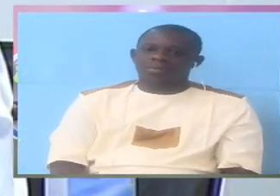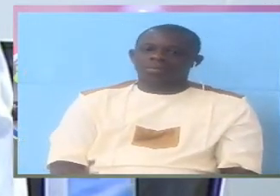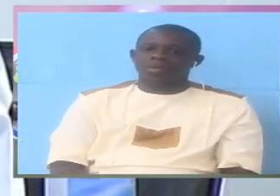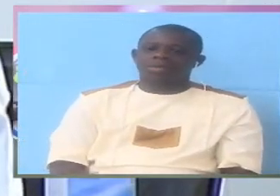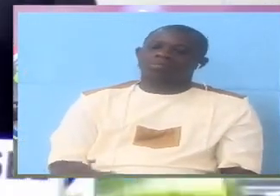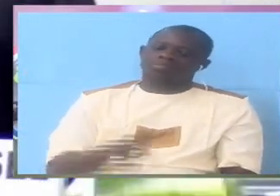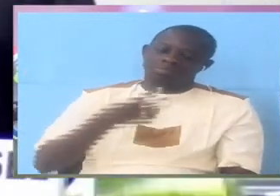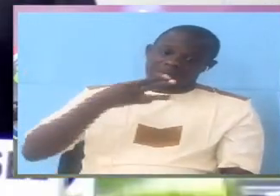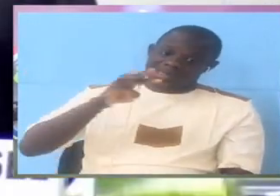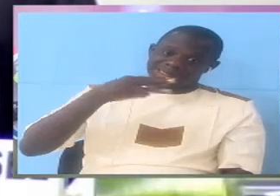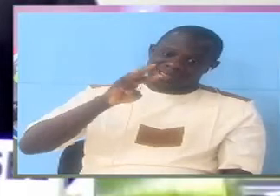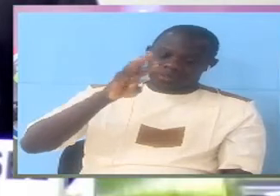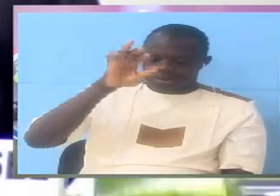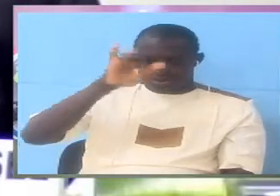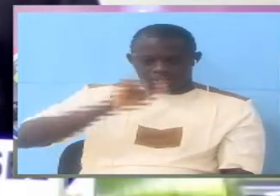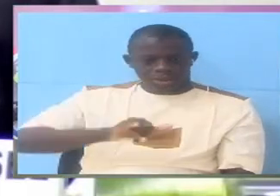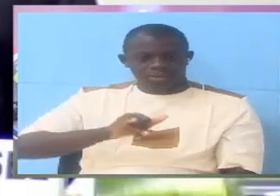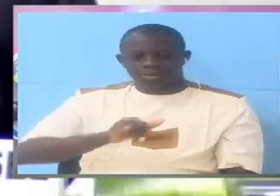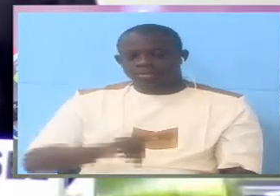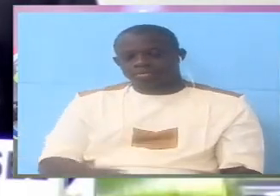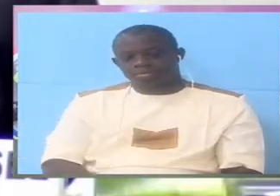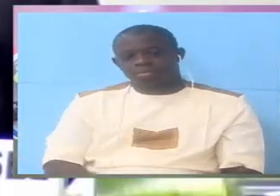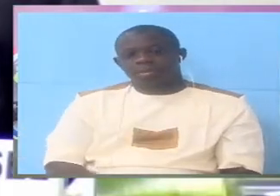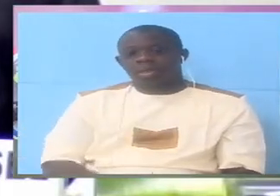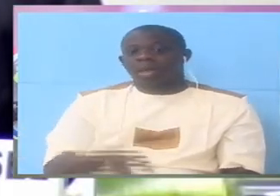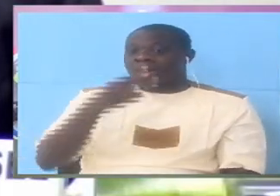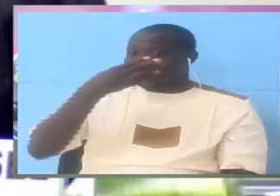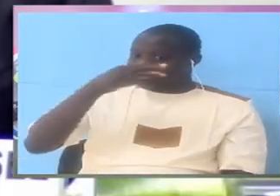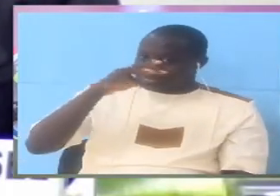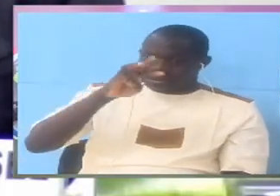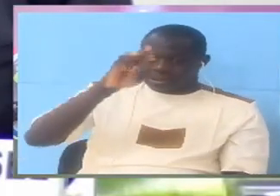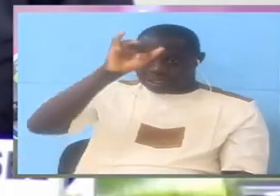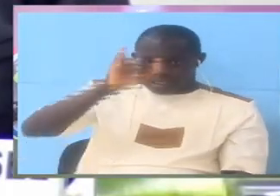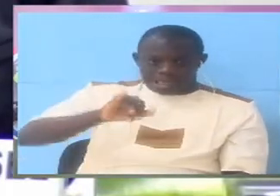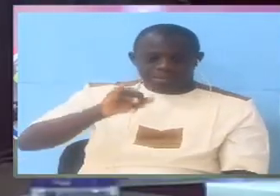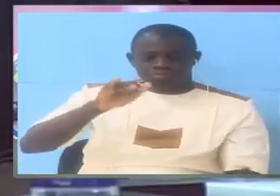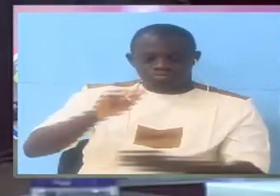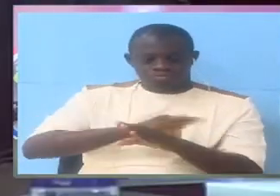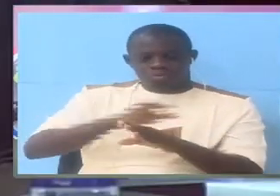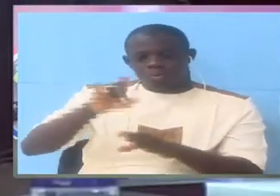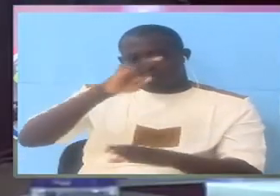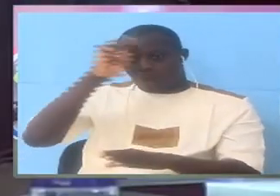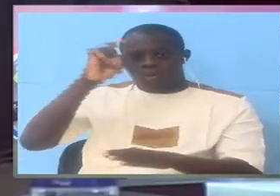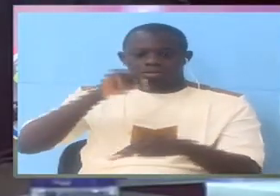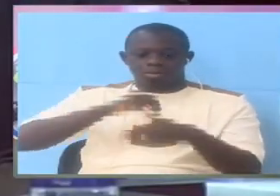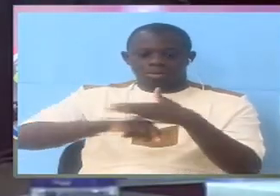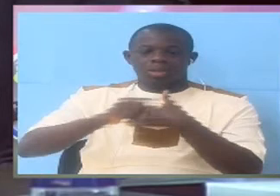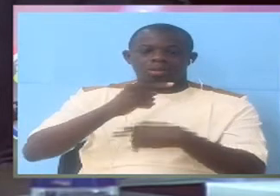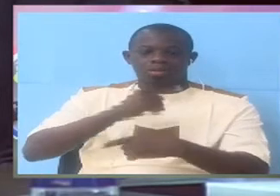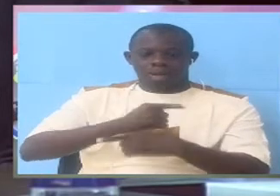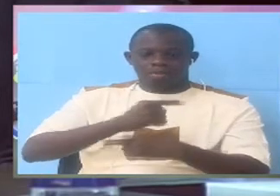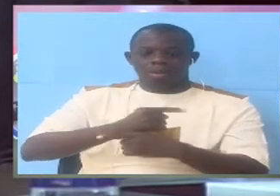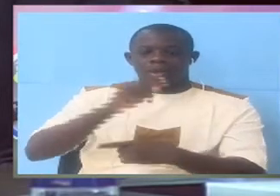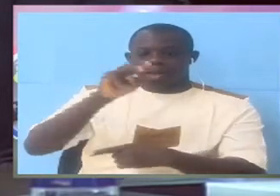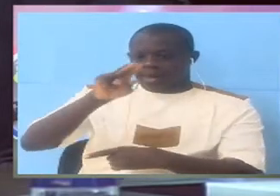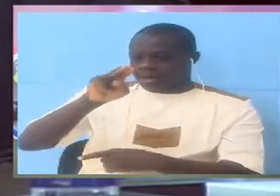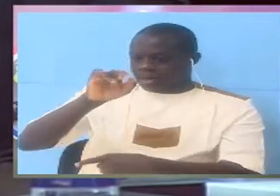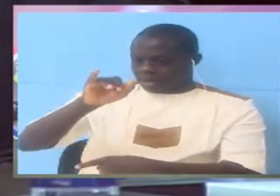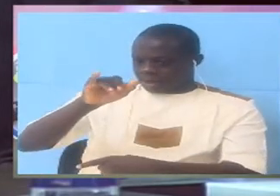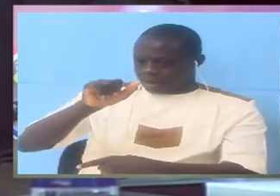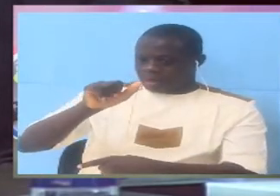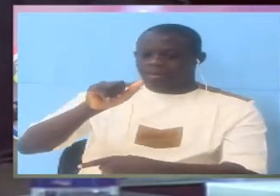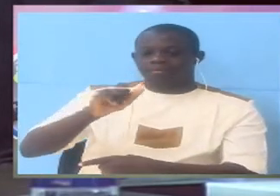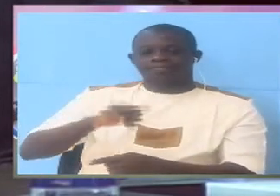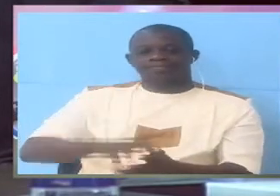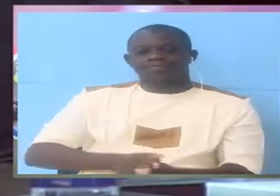years. 13 years. 13 years you were in the service of the Gambia Intelligence. Intelligence,